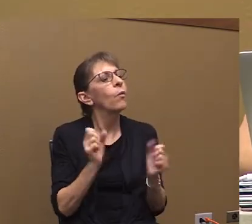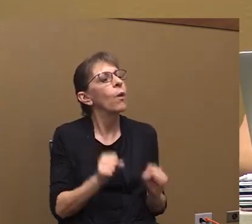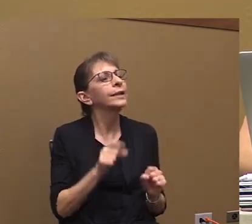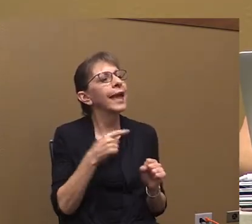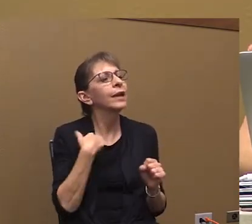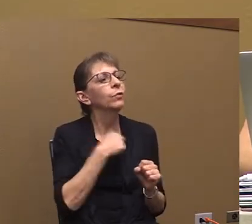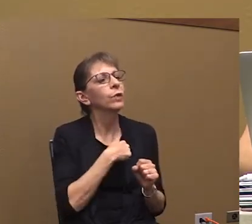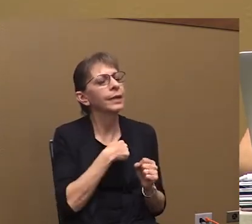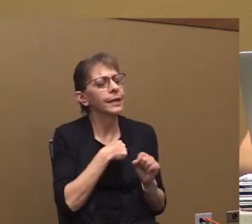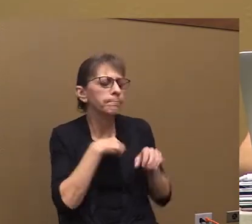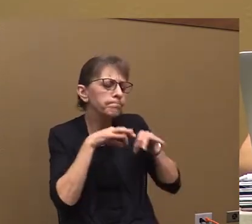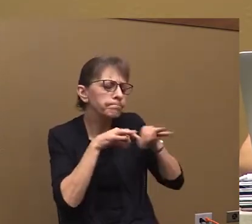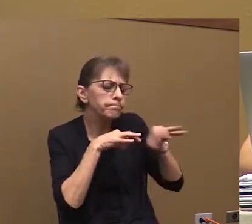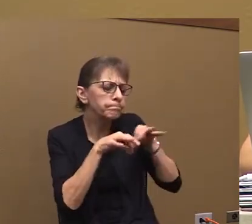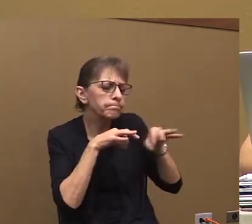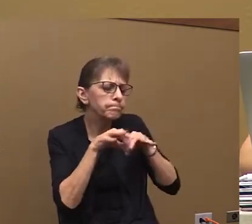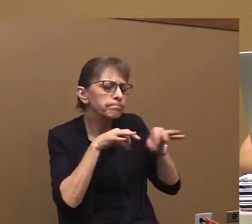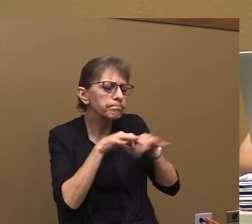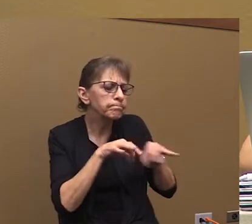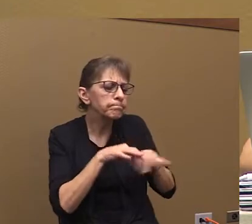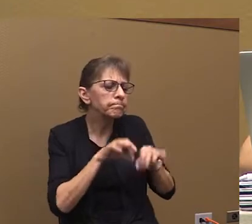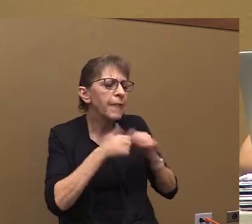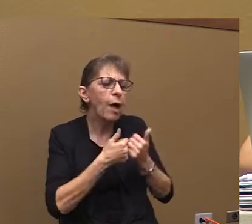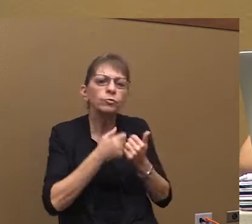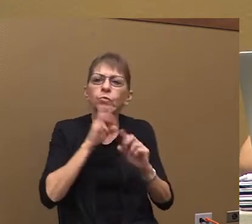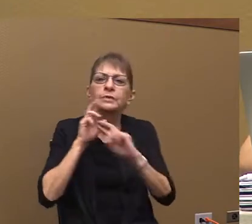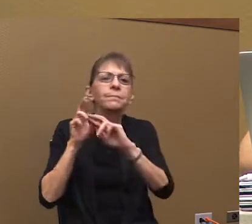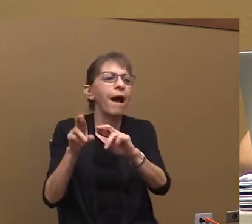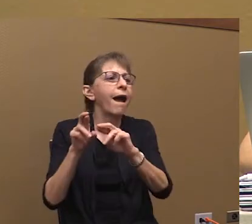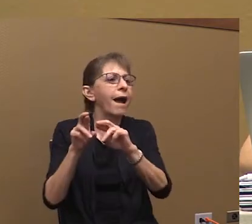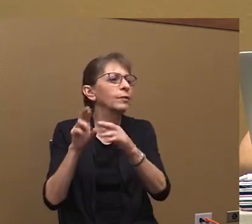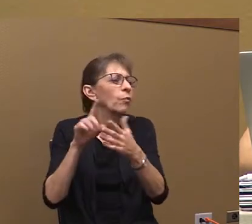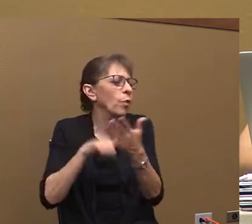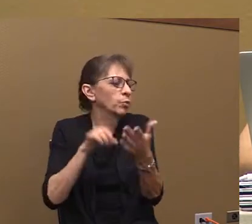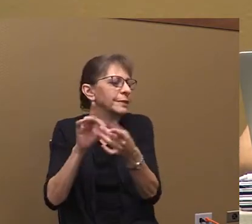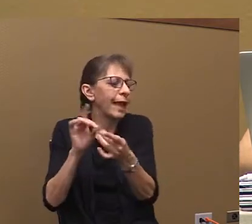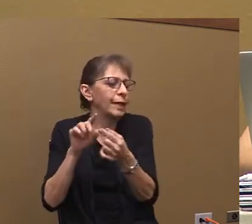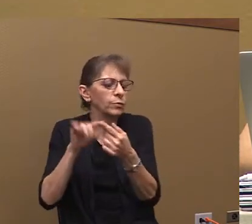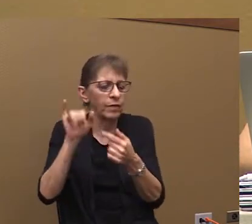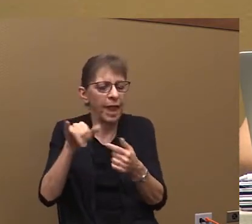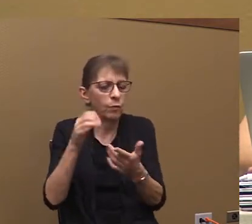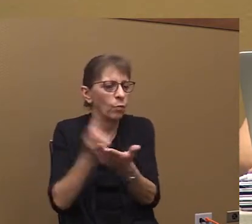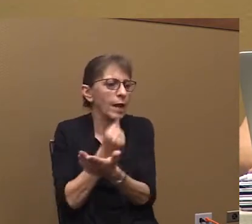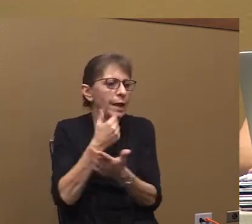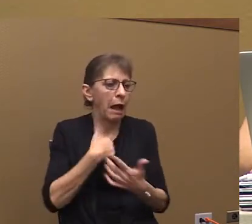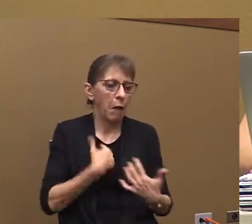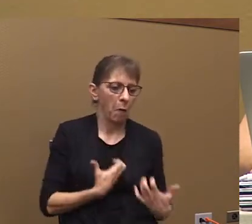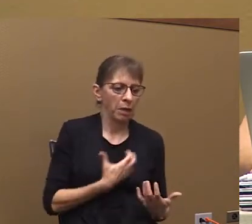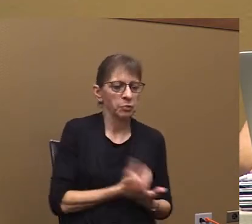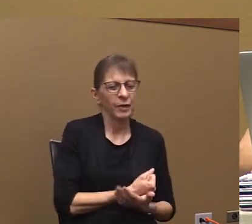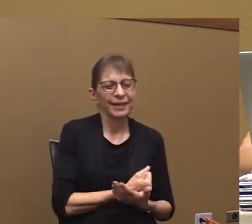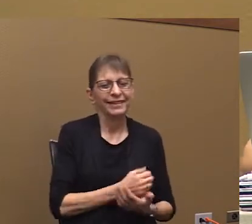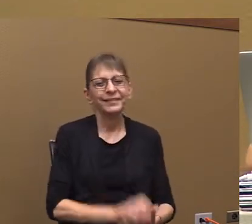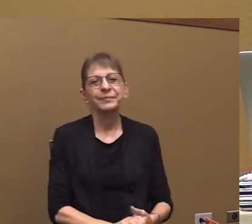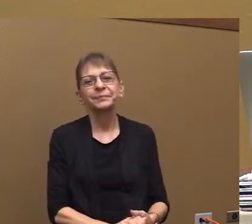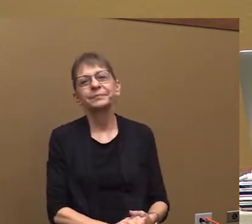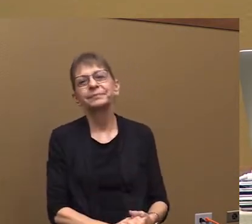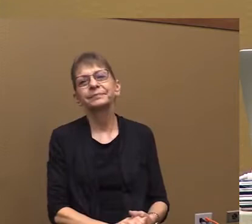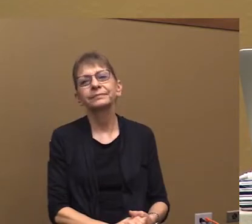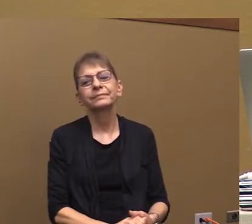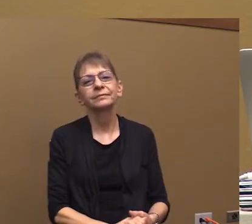when somebody else wins and we didn't. What are some things, what can we script for them to know